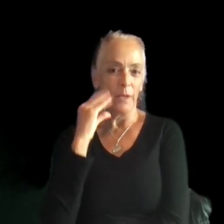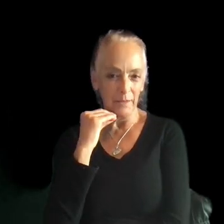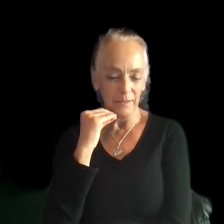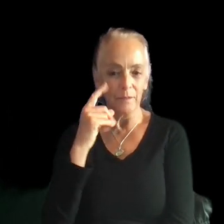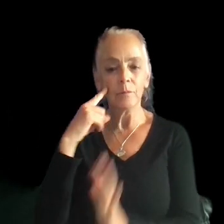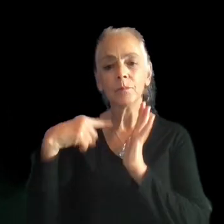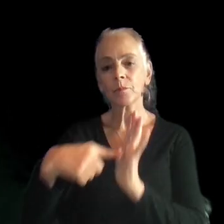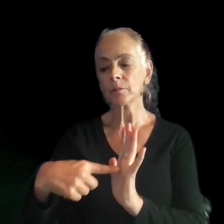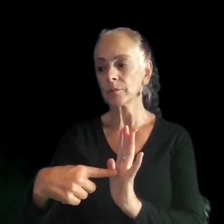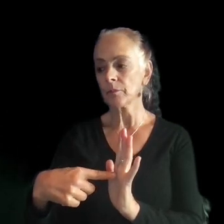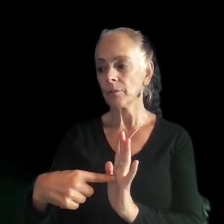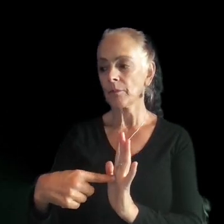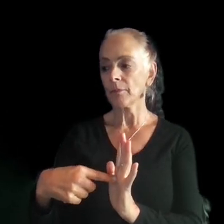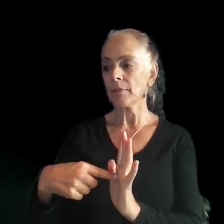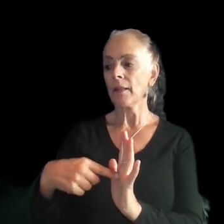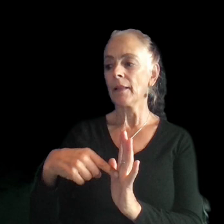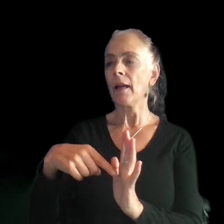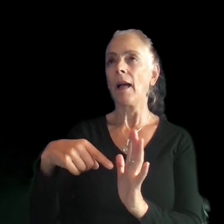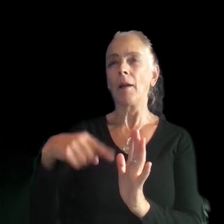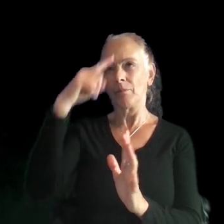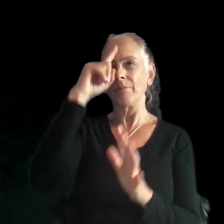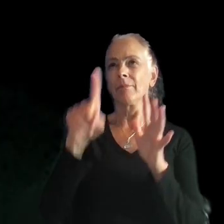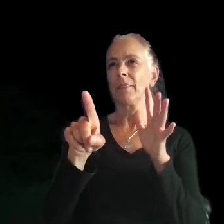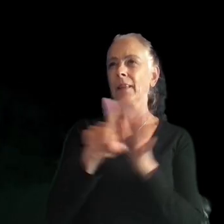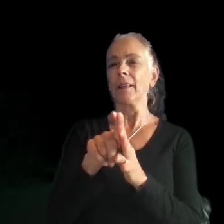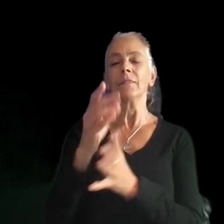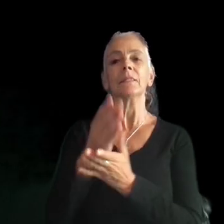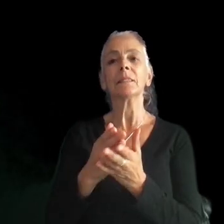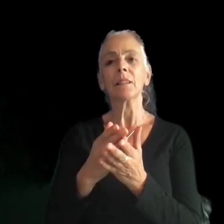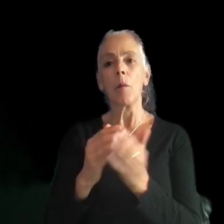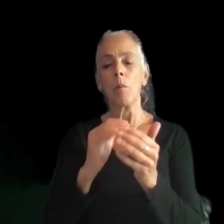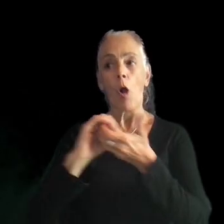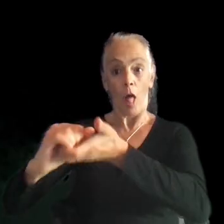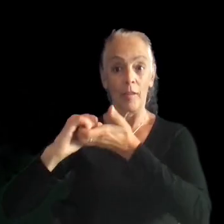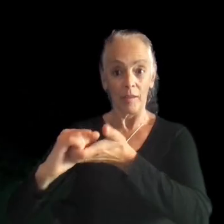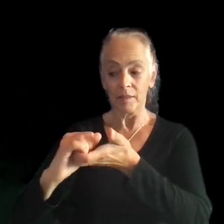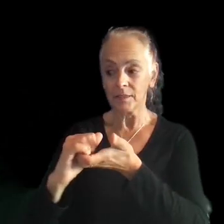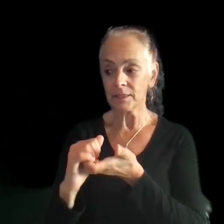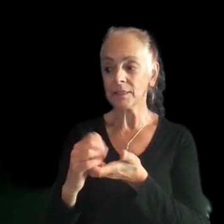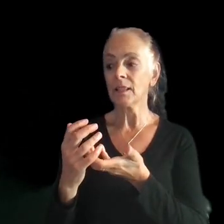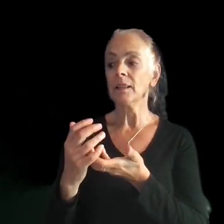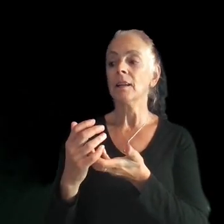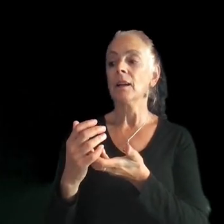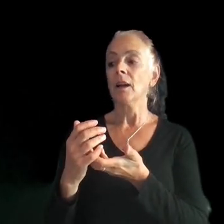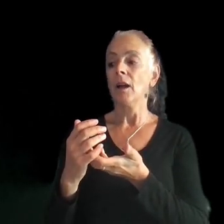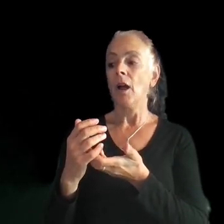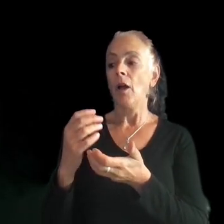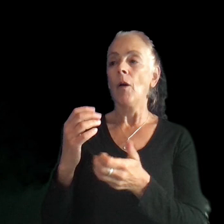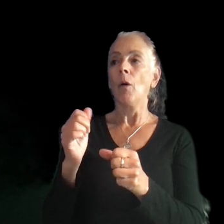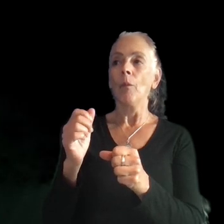example this topic reminded me some colleagues uh i have the opportunity to work with